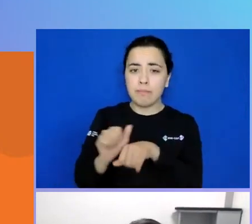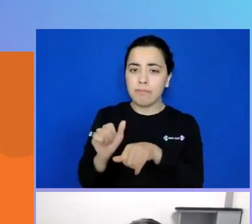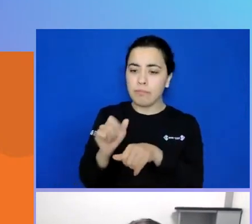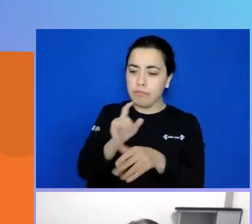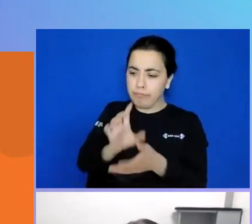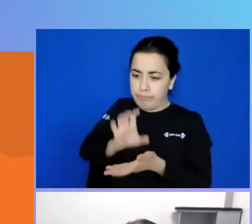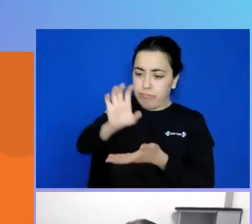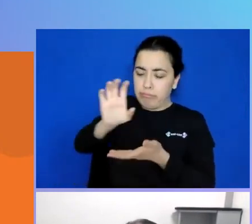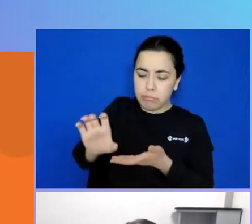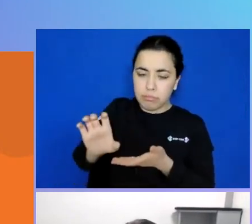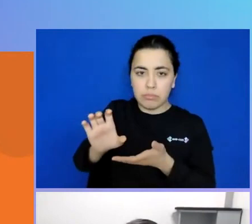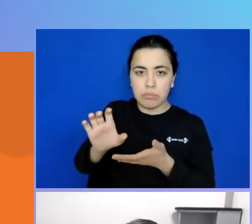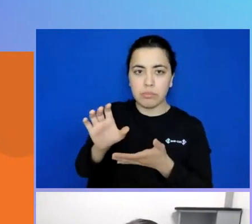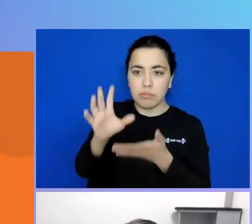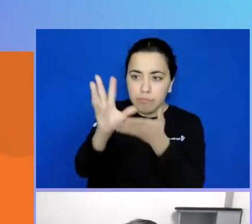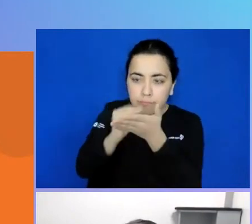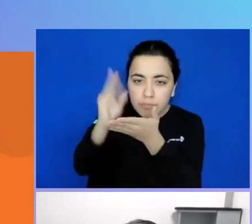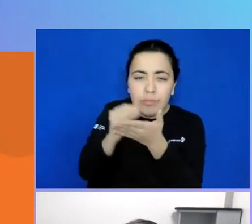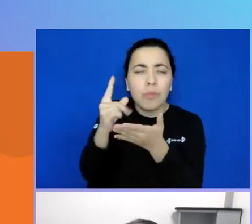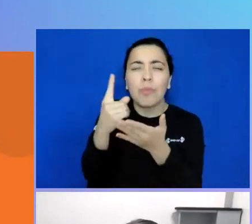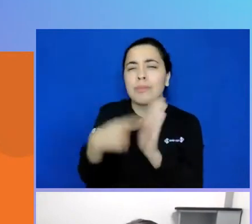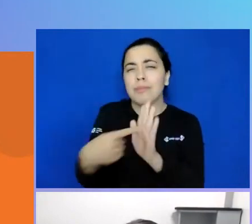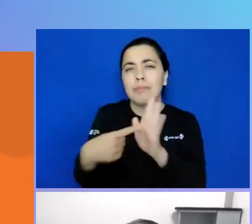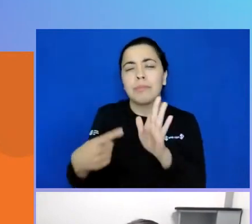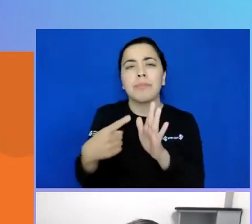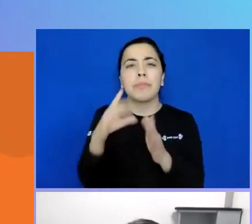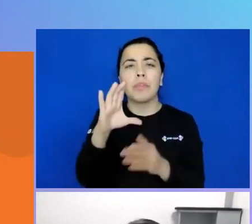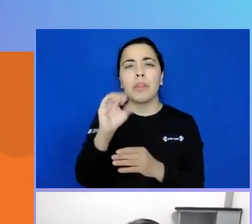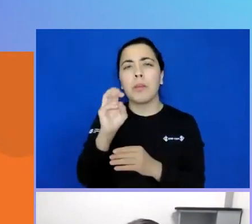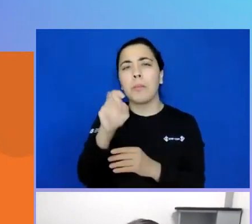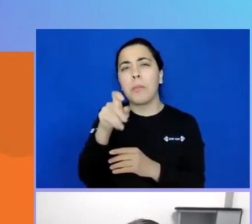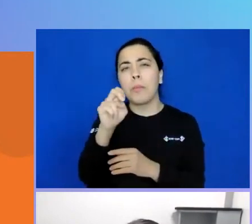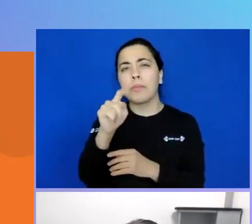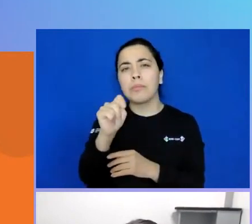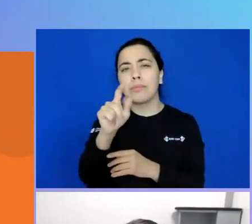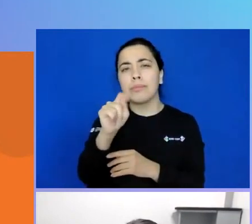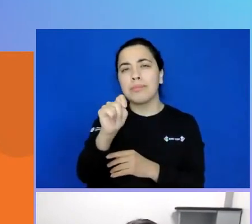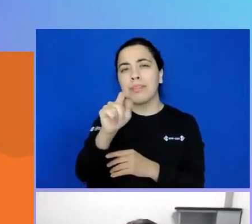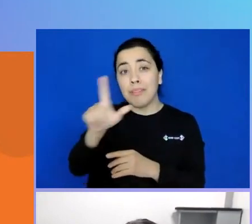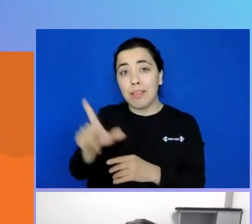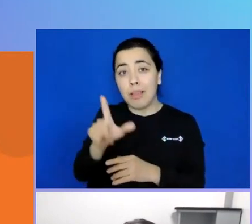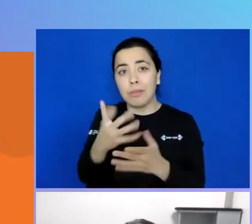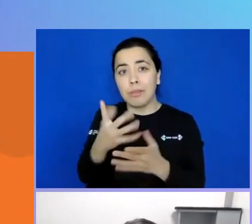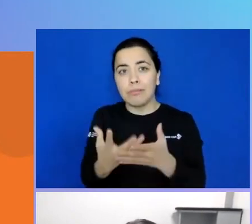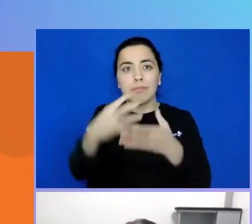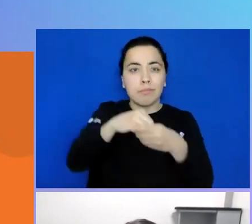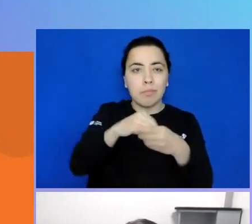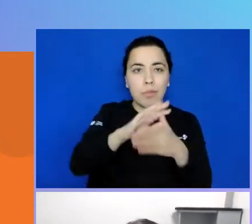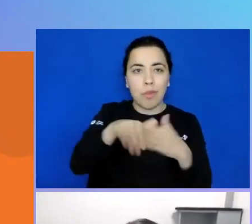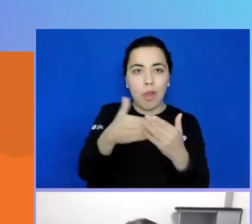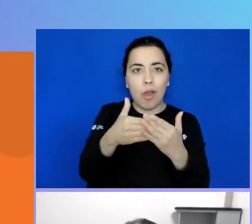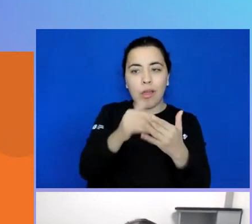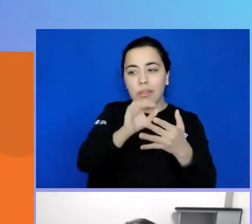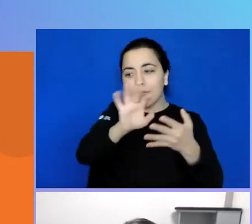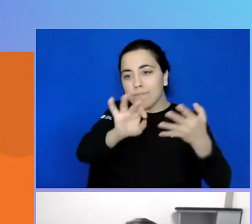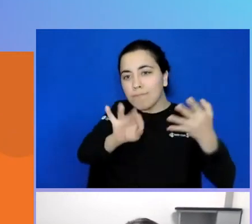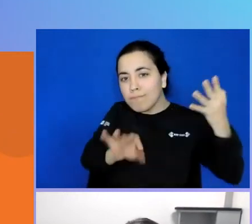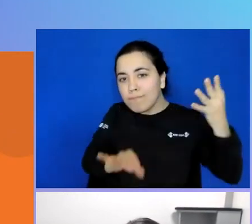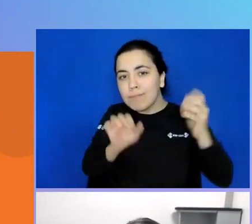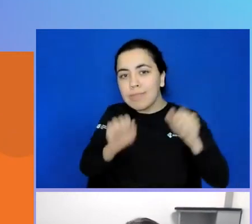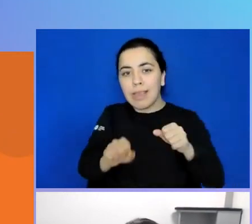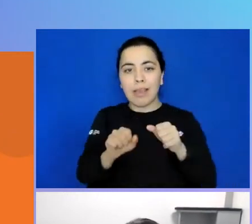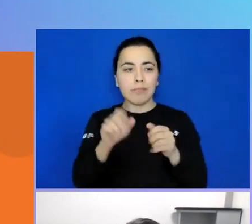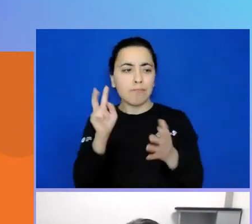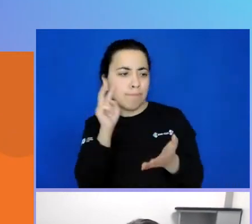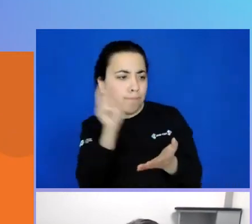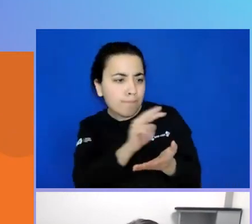resources, like a component library with accompanying accessibility acceptance criteria. Match those things up. Take a lot of that hard work